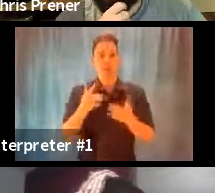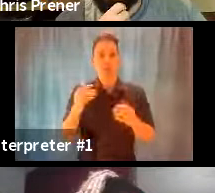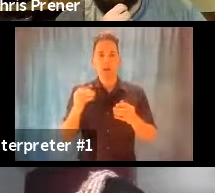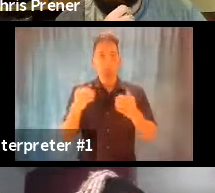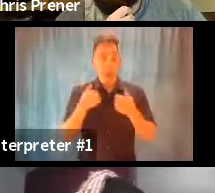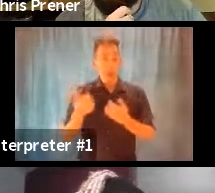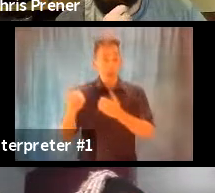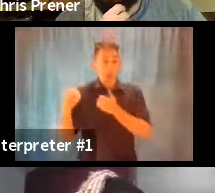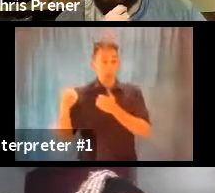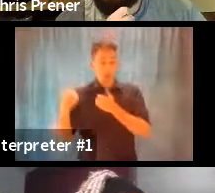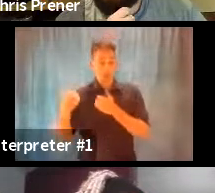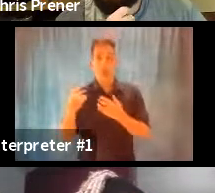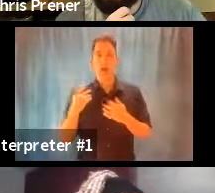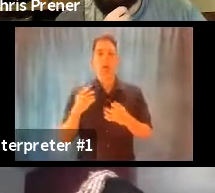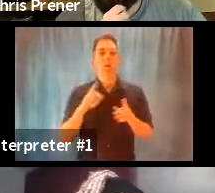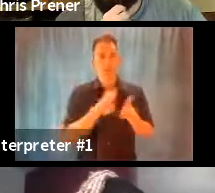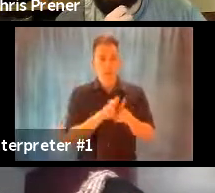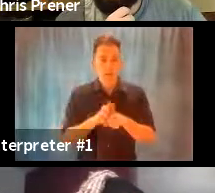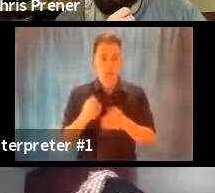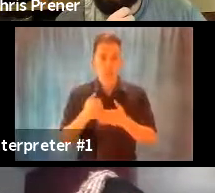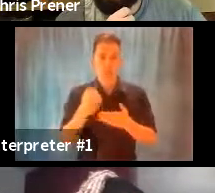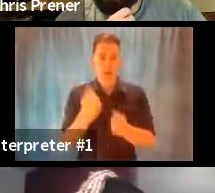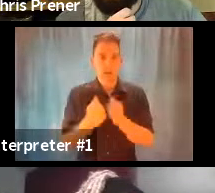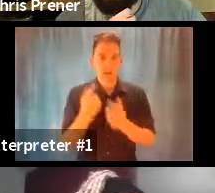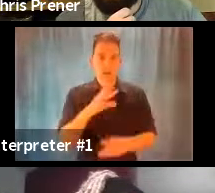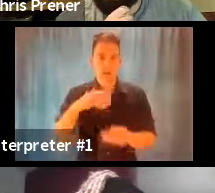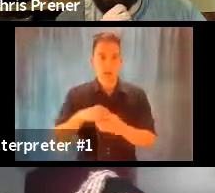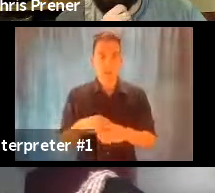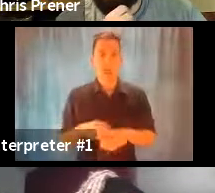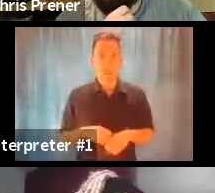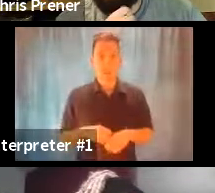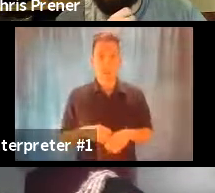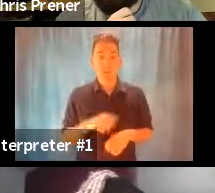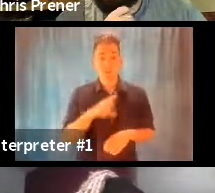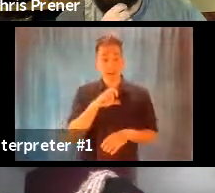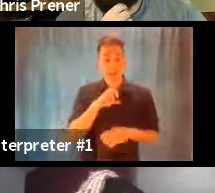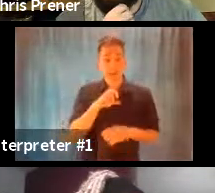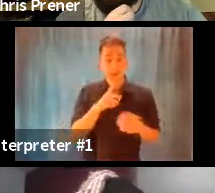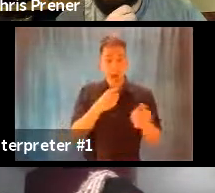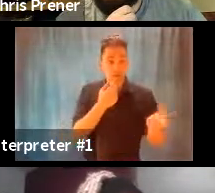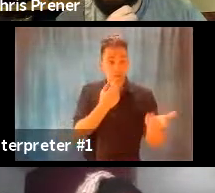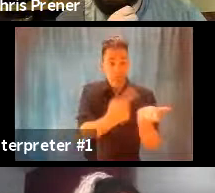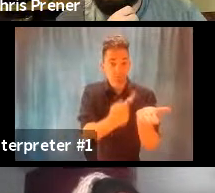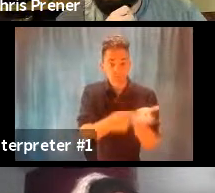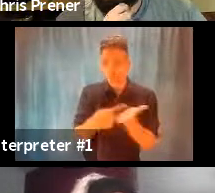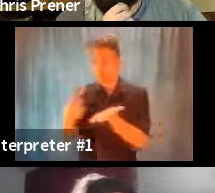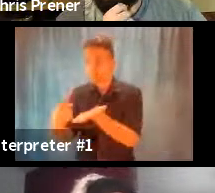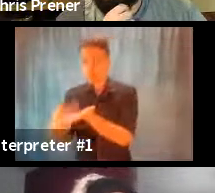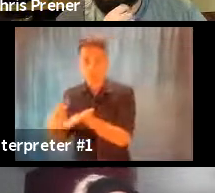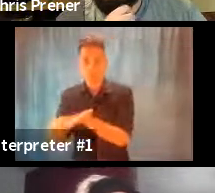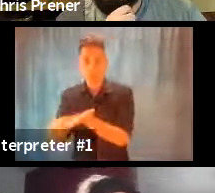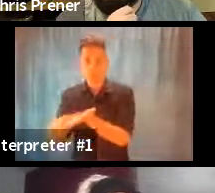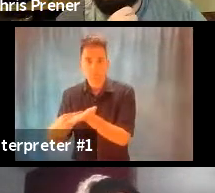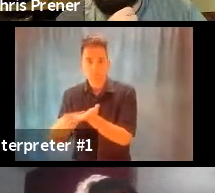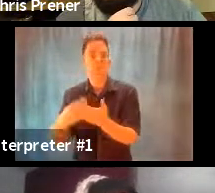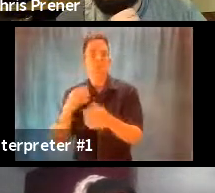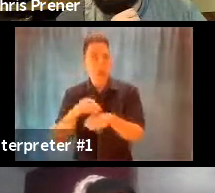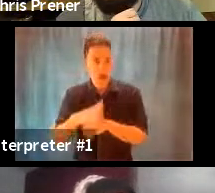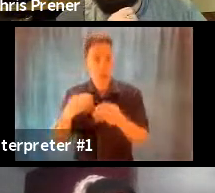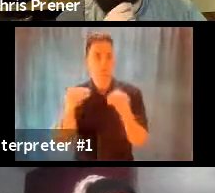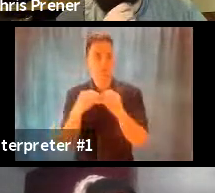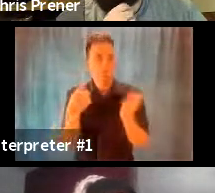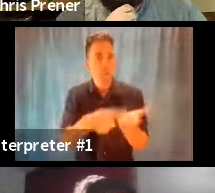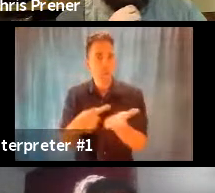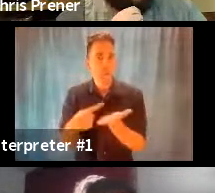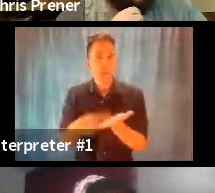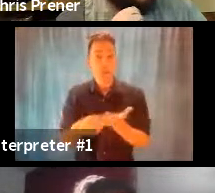We've seen that discourse leads to more discourse. When people work together to do something like completing a rental assistance application, they become